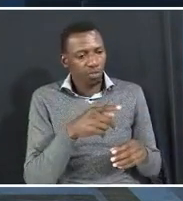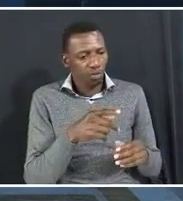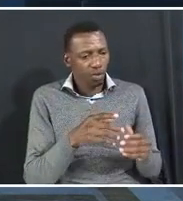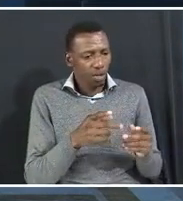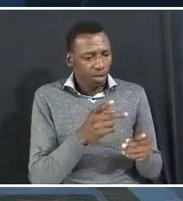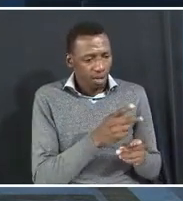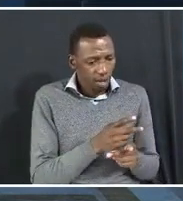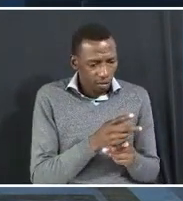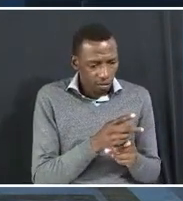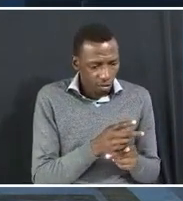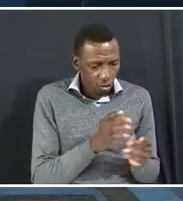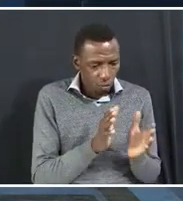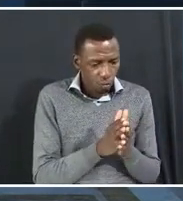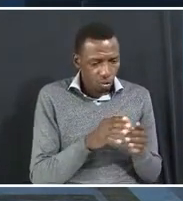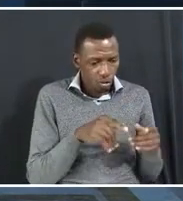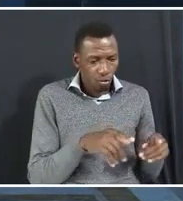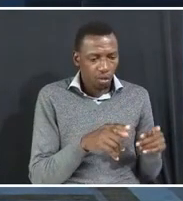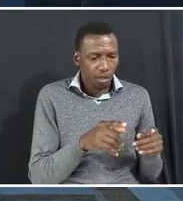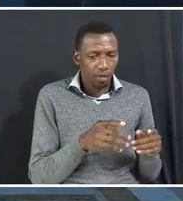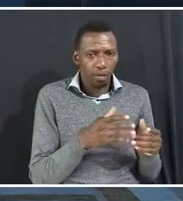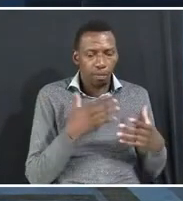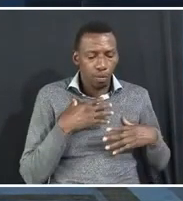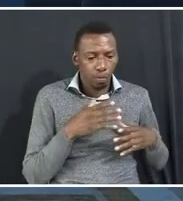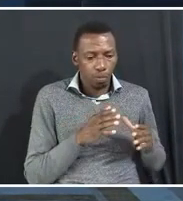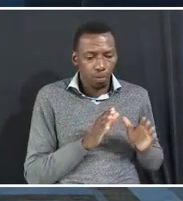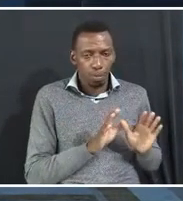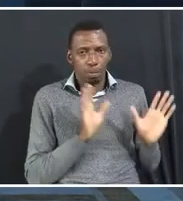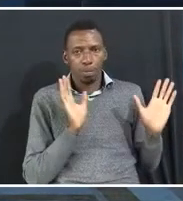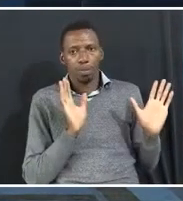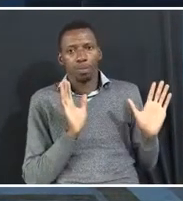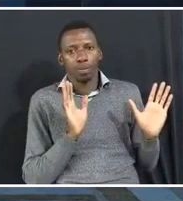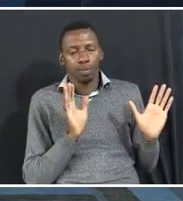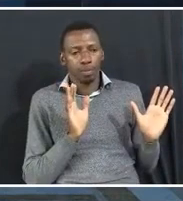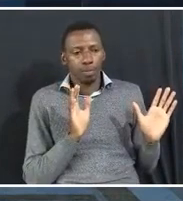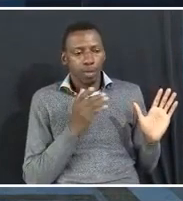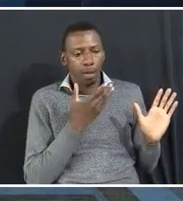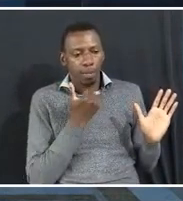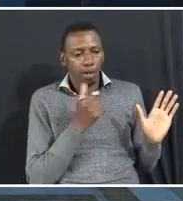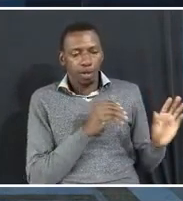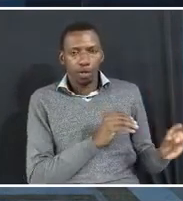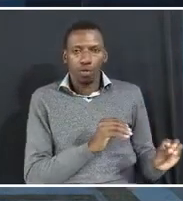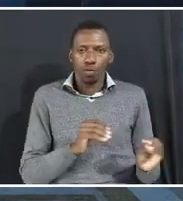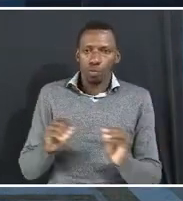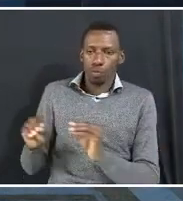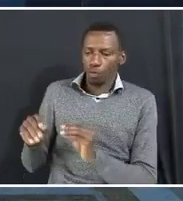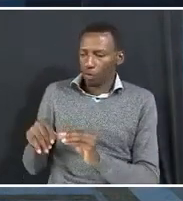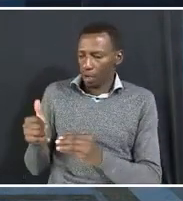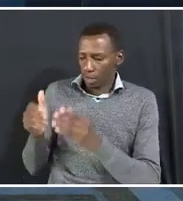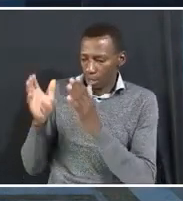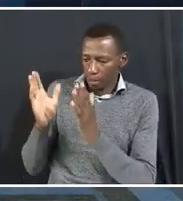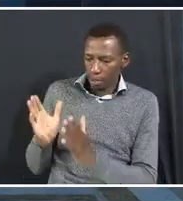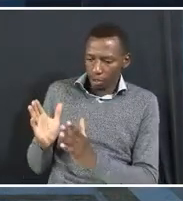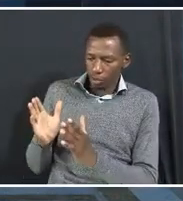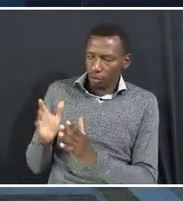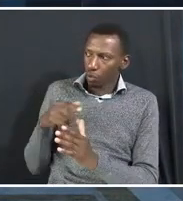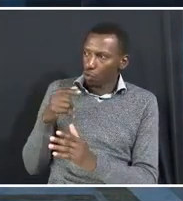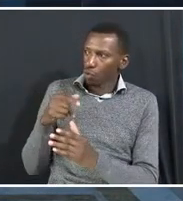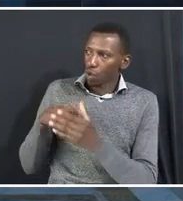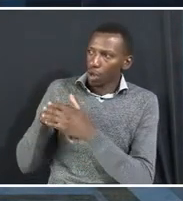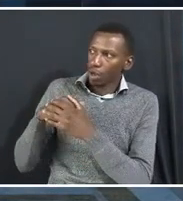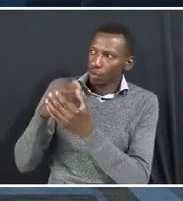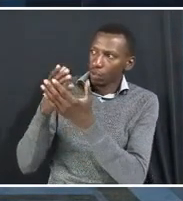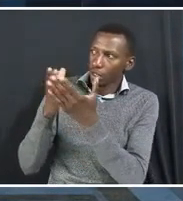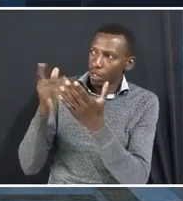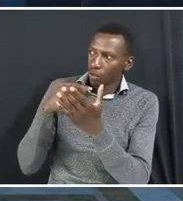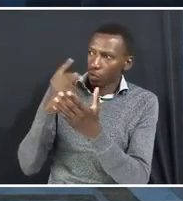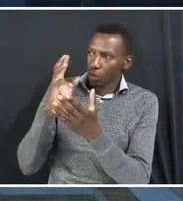careful with yourself, they keep off. So they would rather go to somebody, a Samaritan out there, who